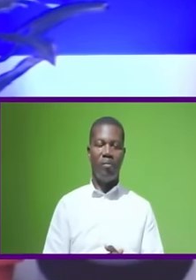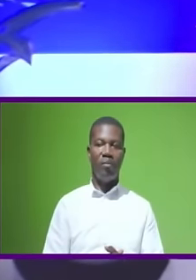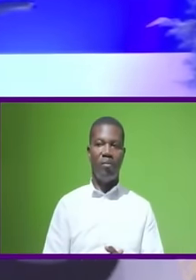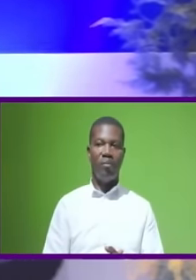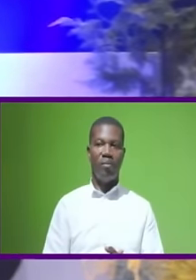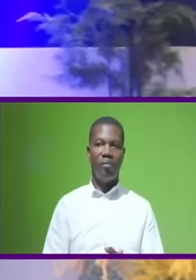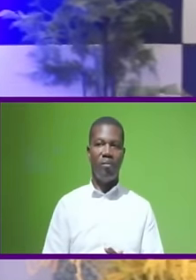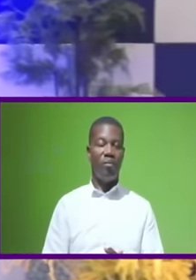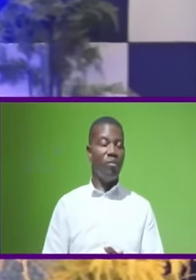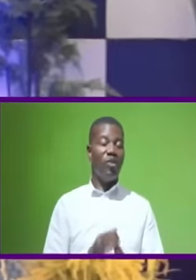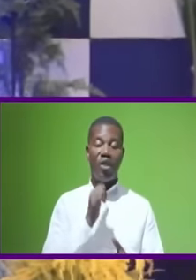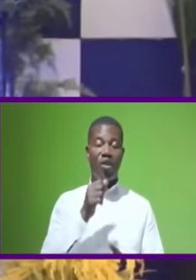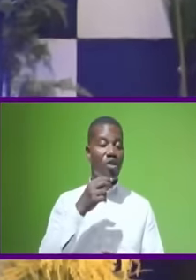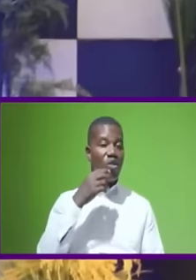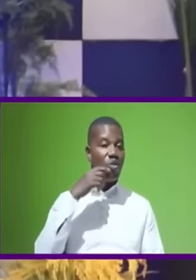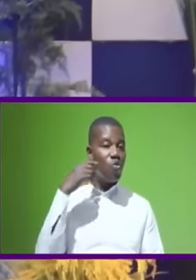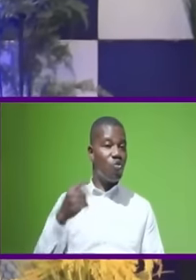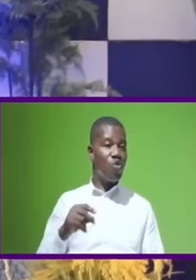that,